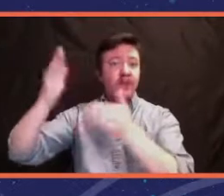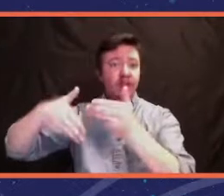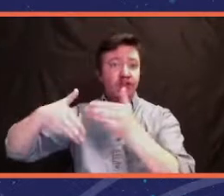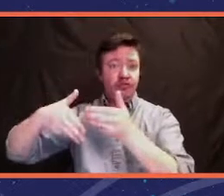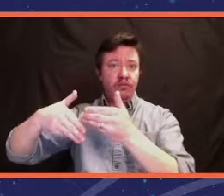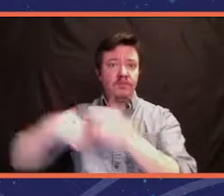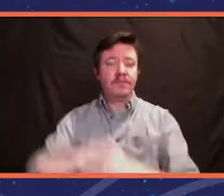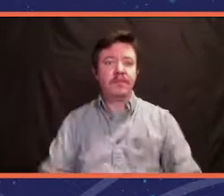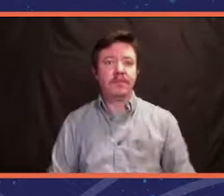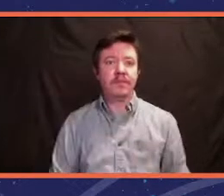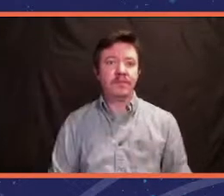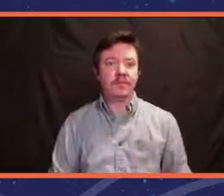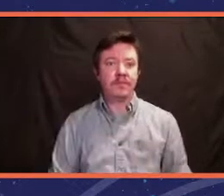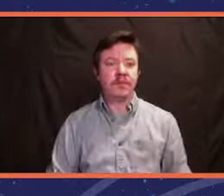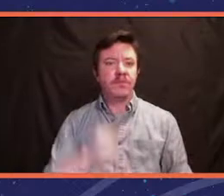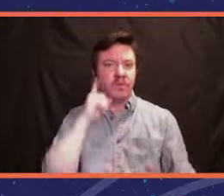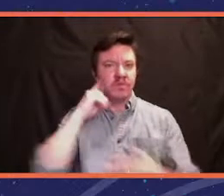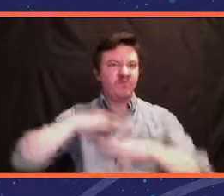we